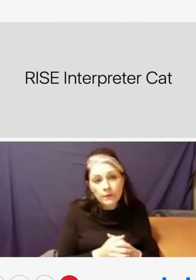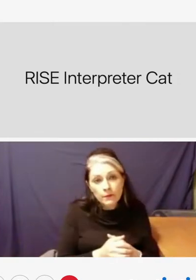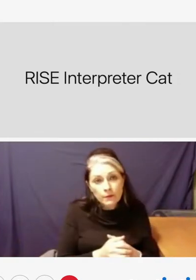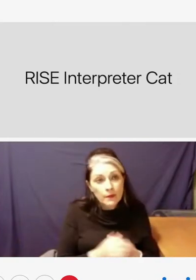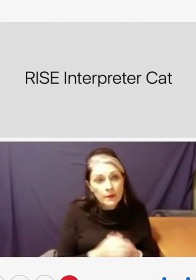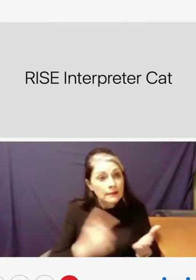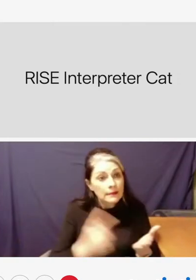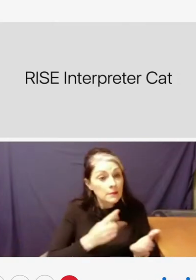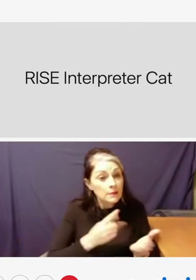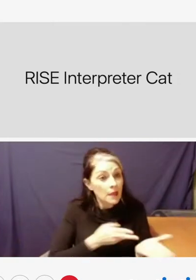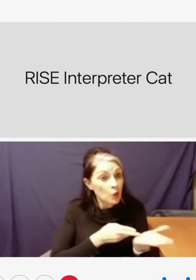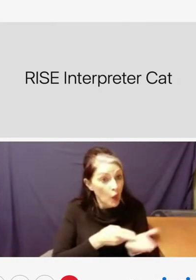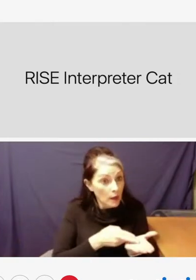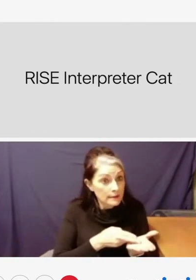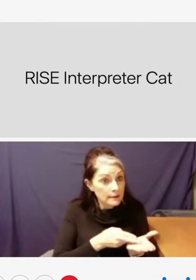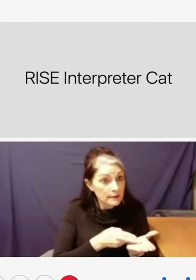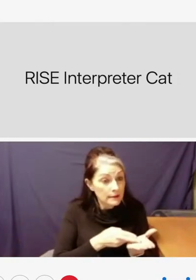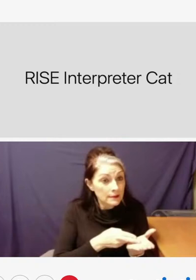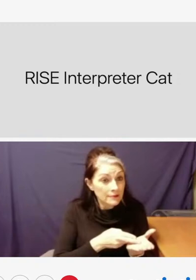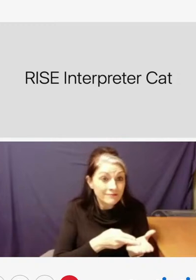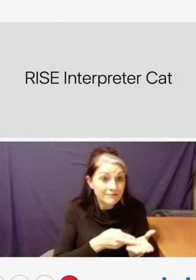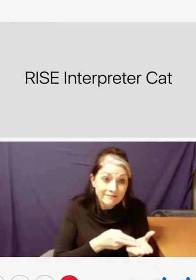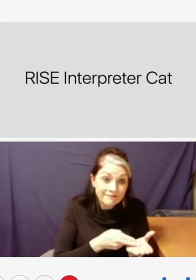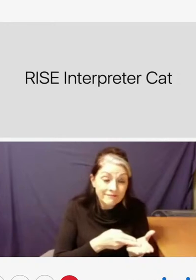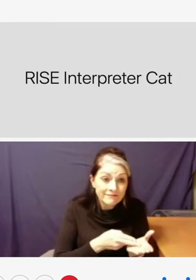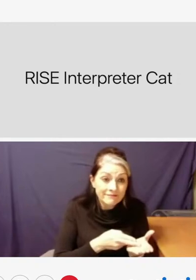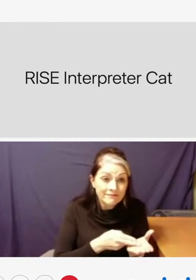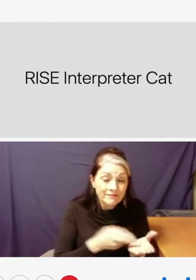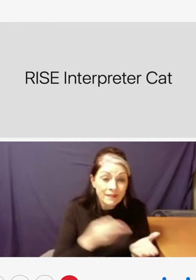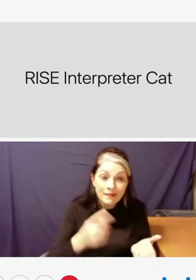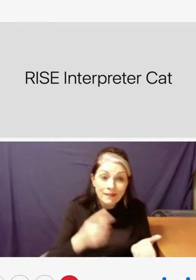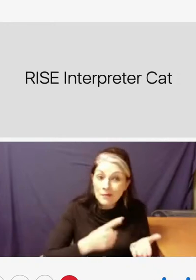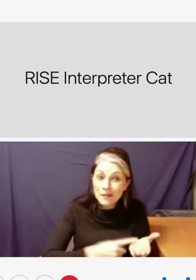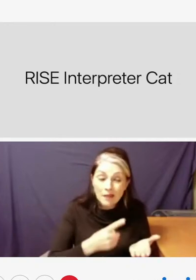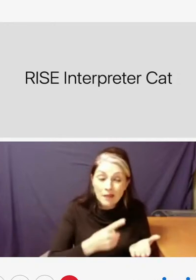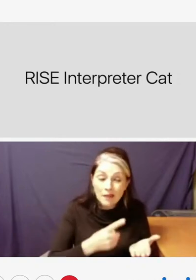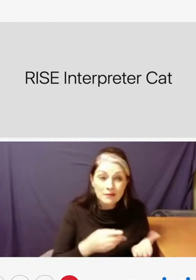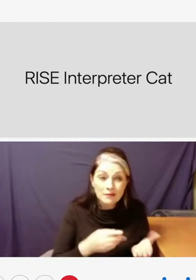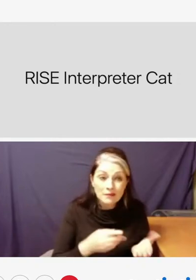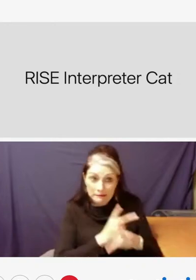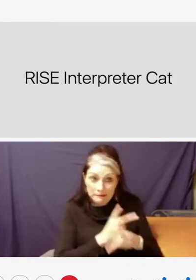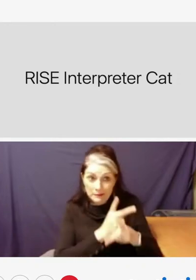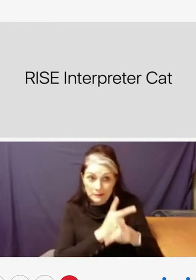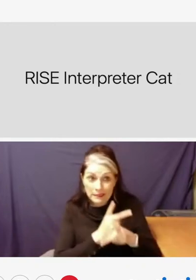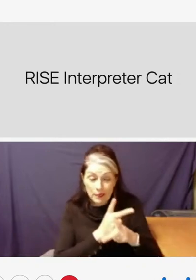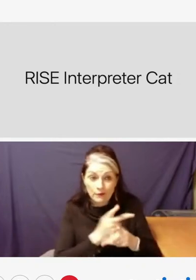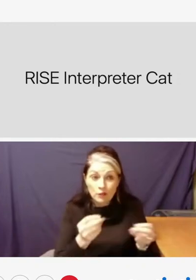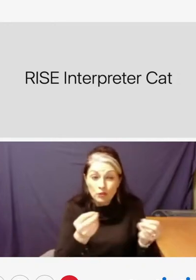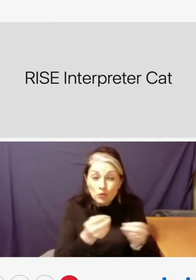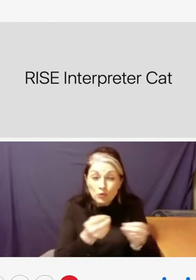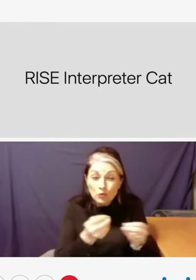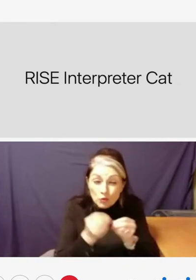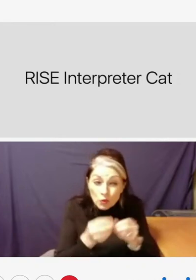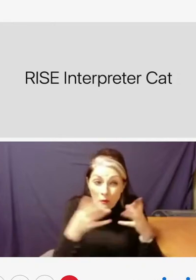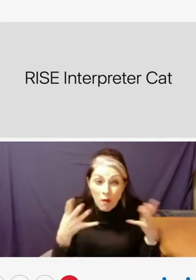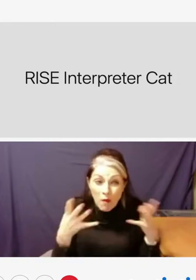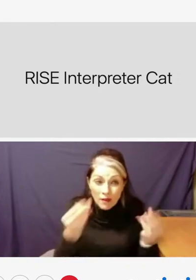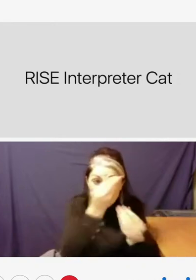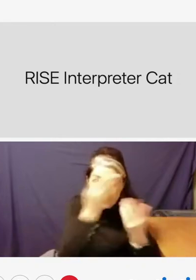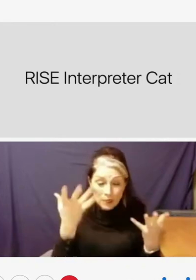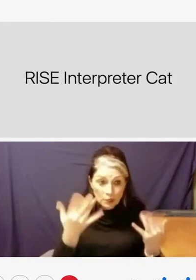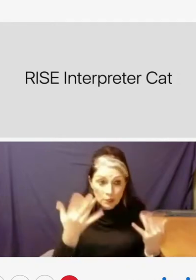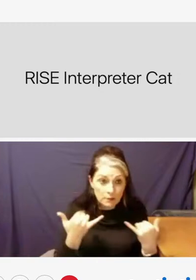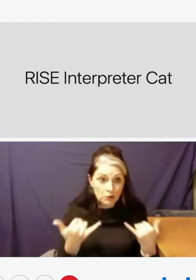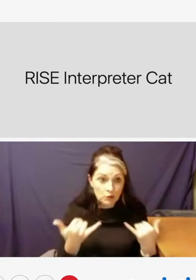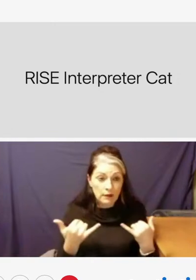well uh sometimes we we try to be careful with too much information but in these days things change so rapidly that